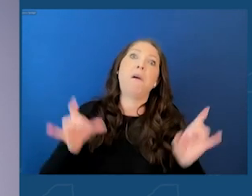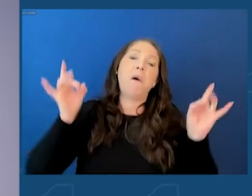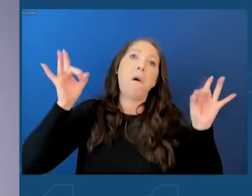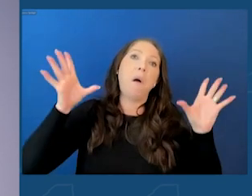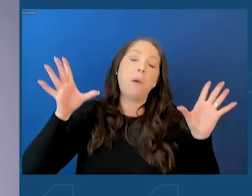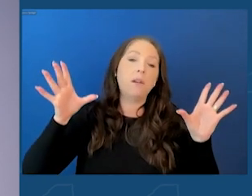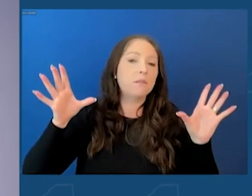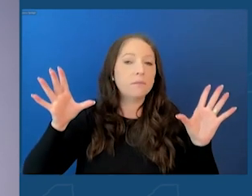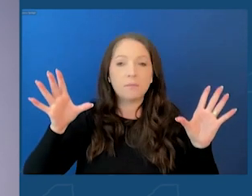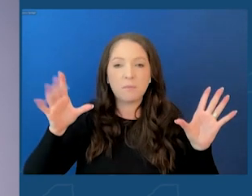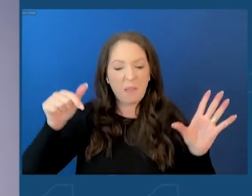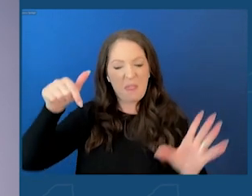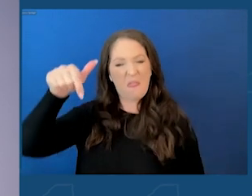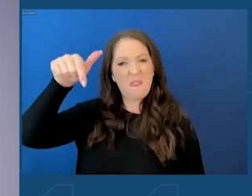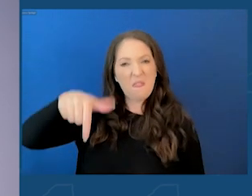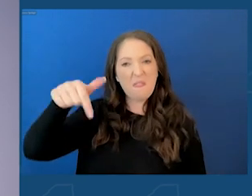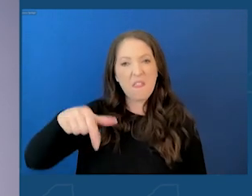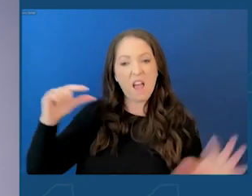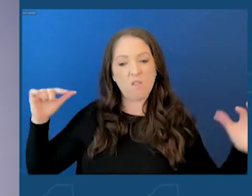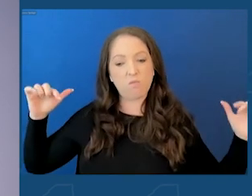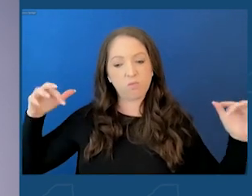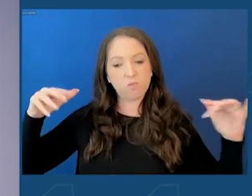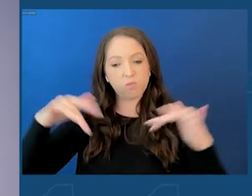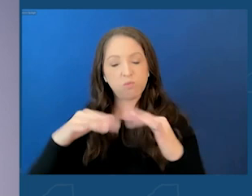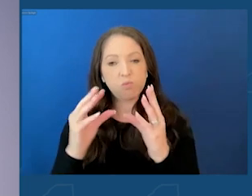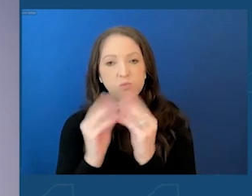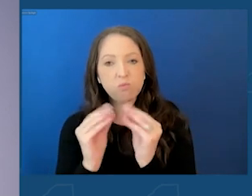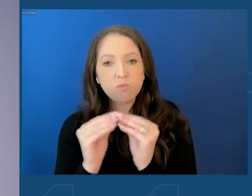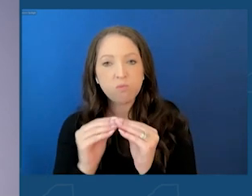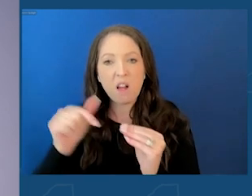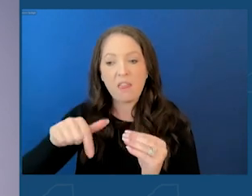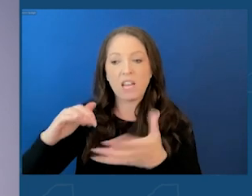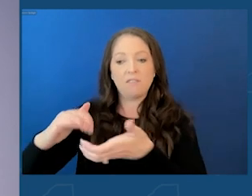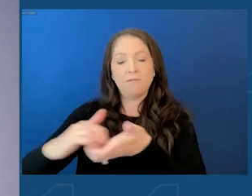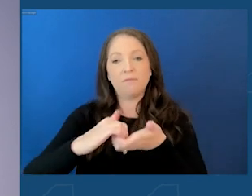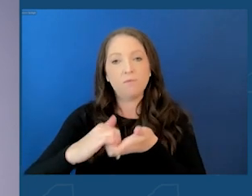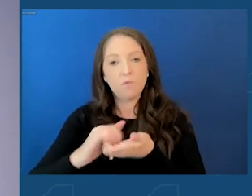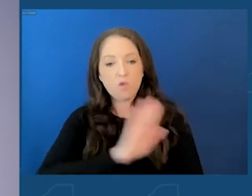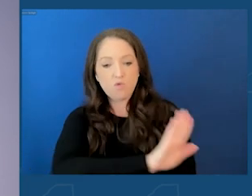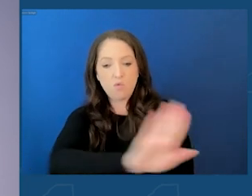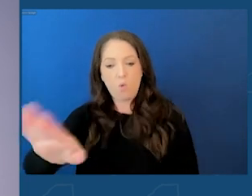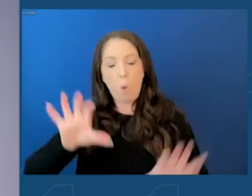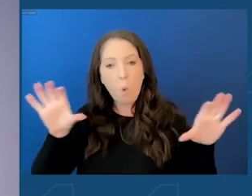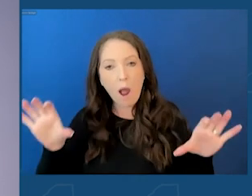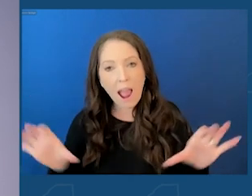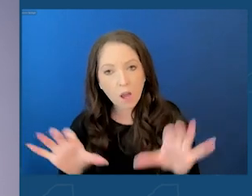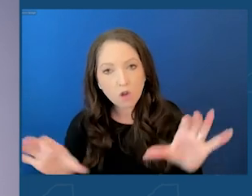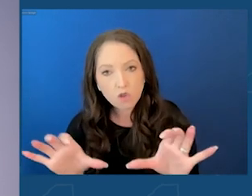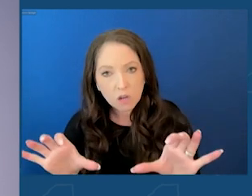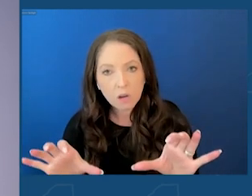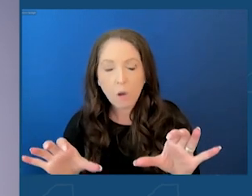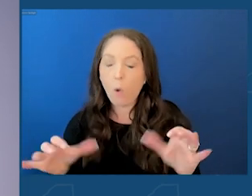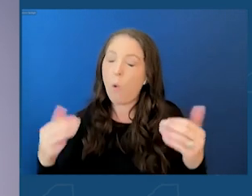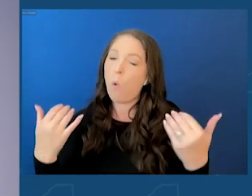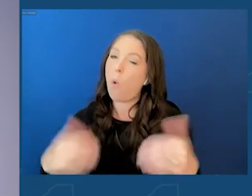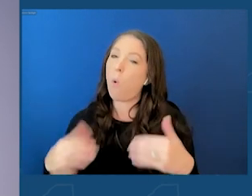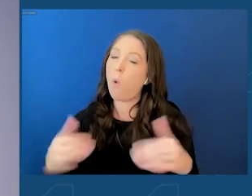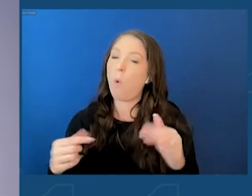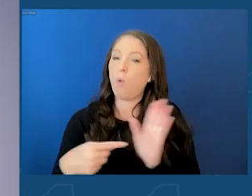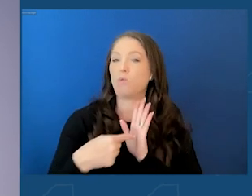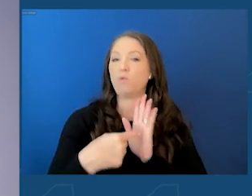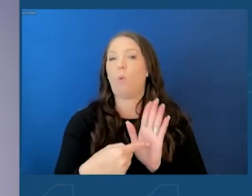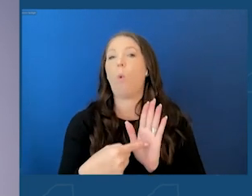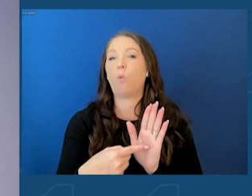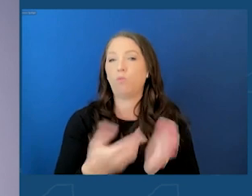this gathering, this coalition, the action you all are taking, I think, tell a different and